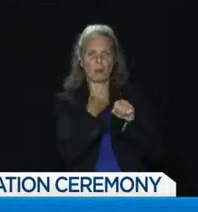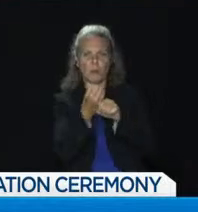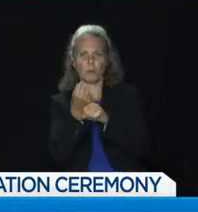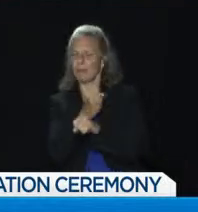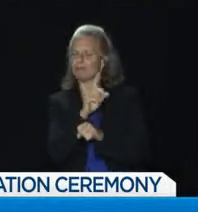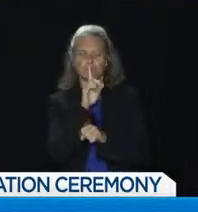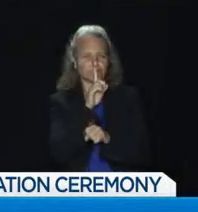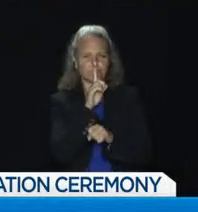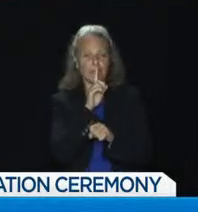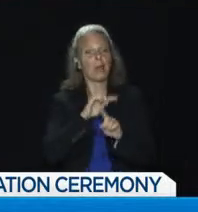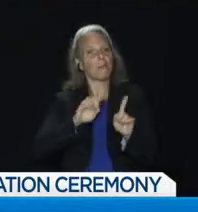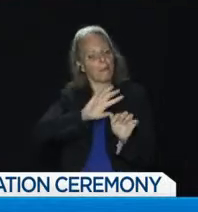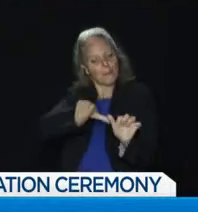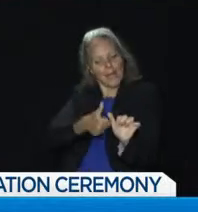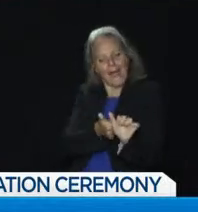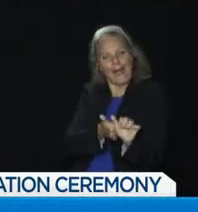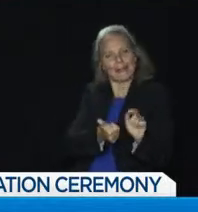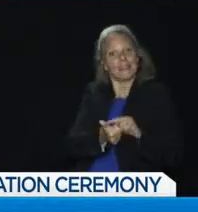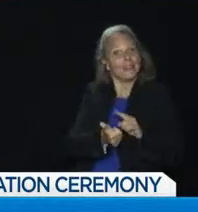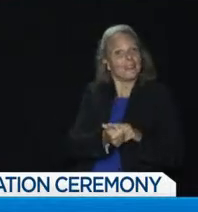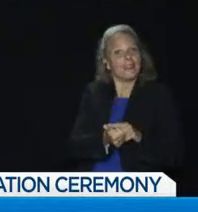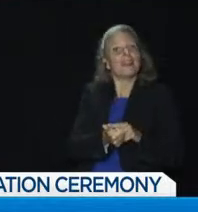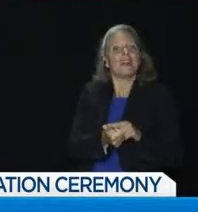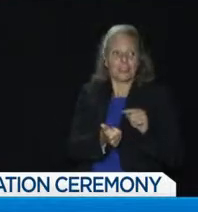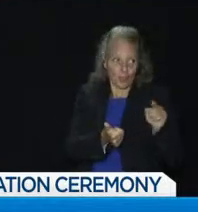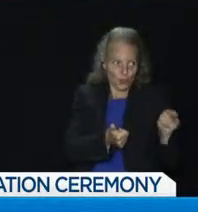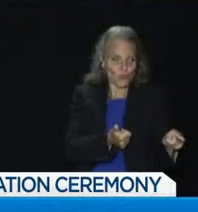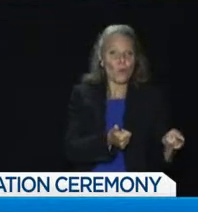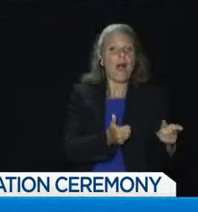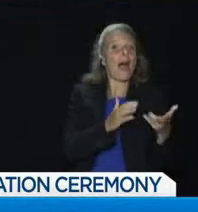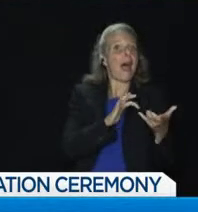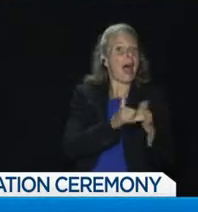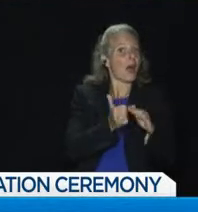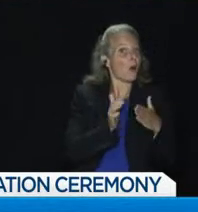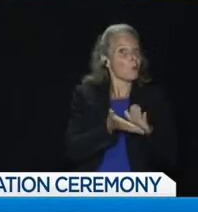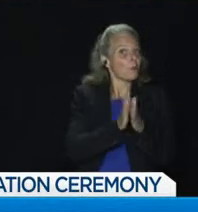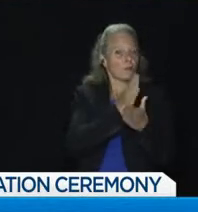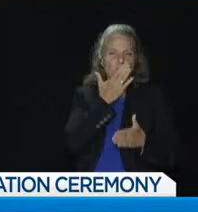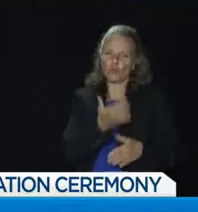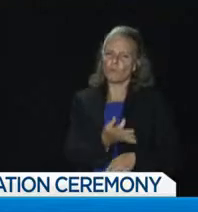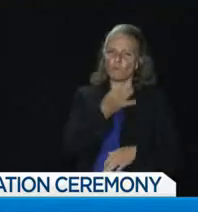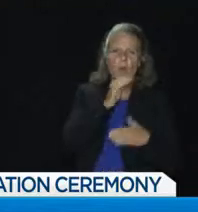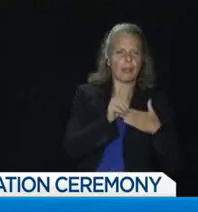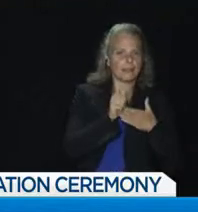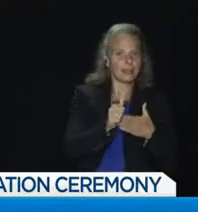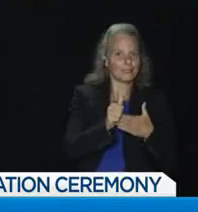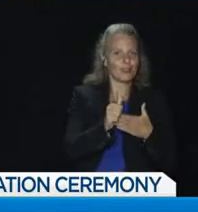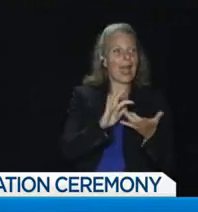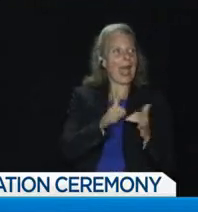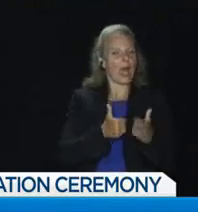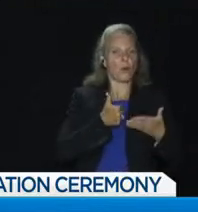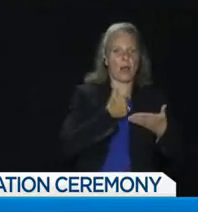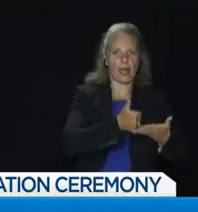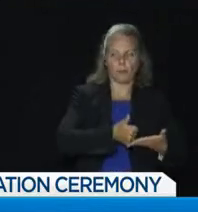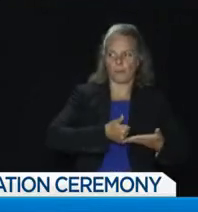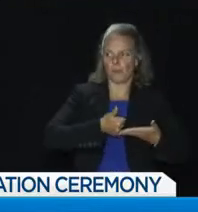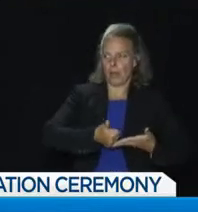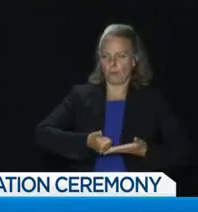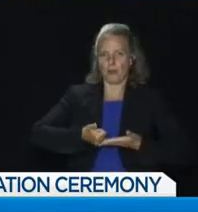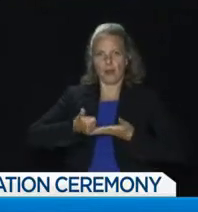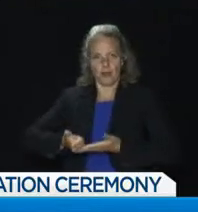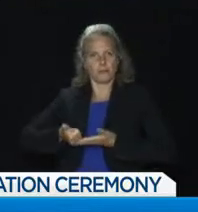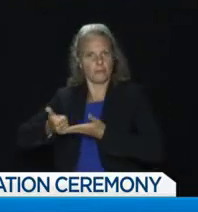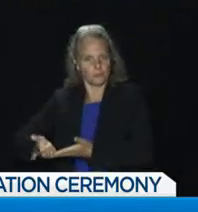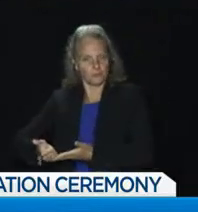measured in what you do for those around you. It is measured in an ability to reach out and build a